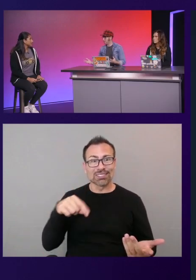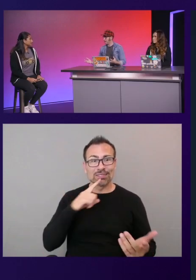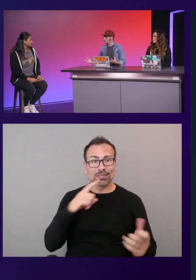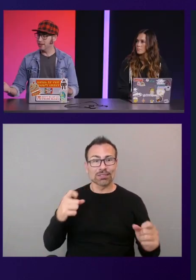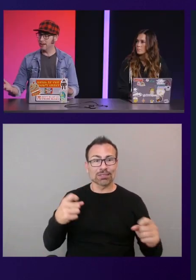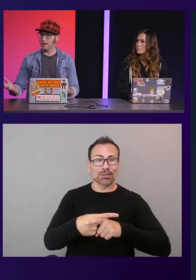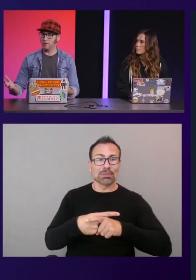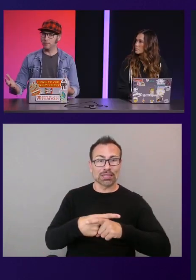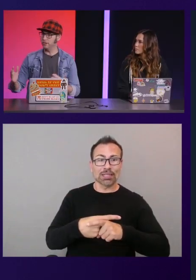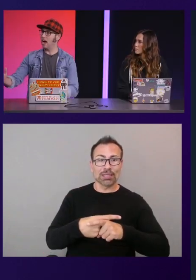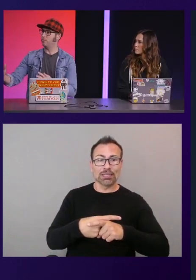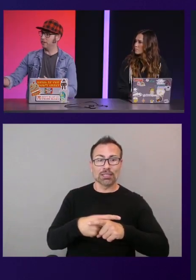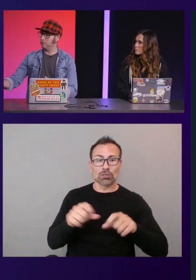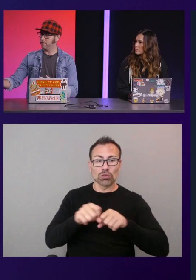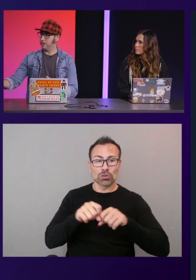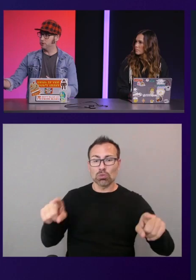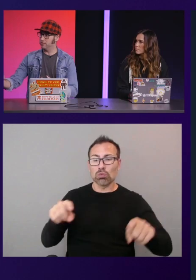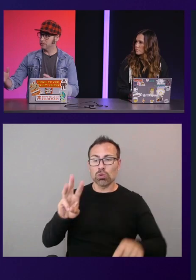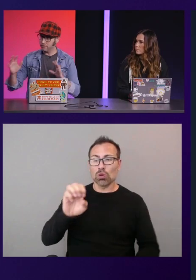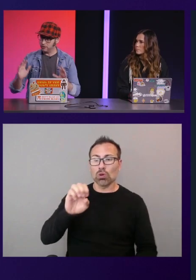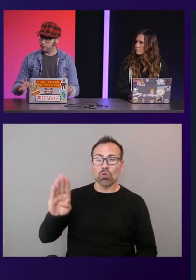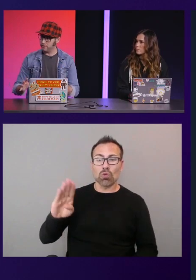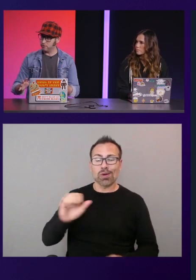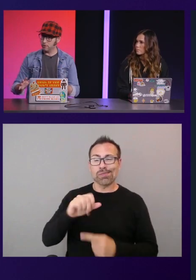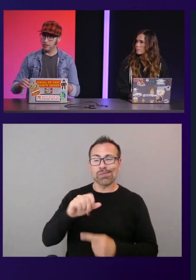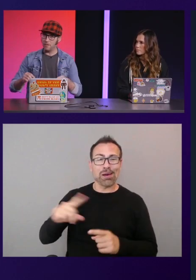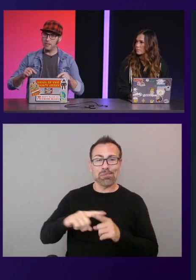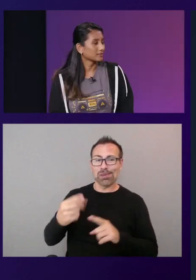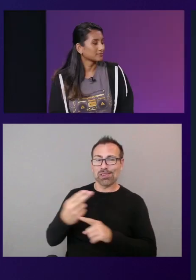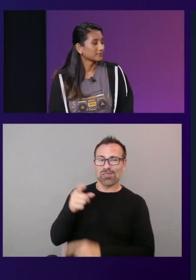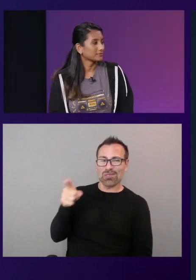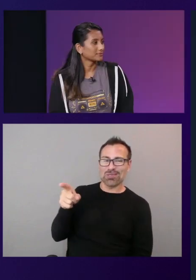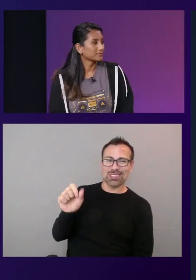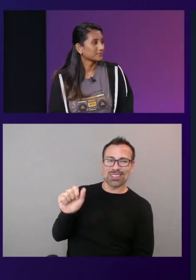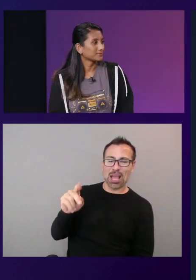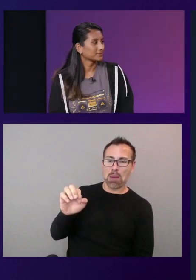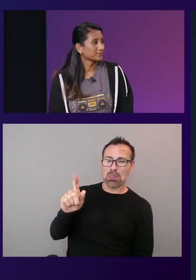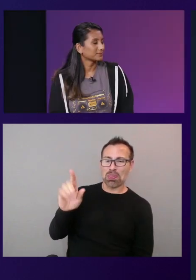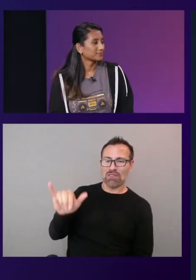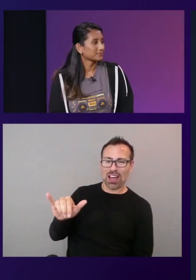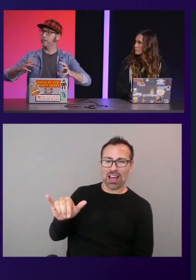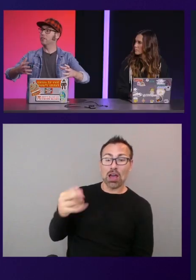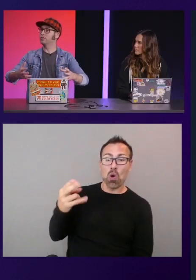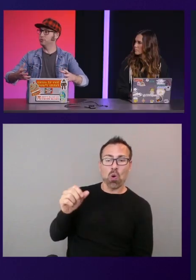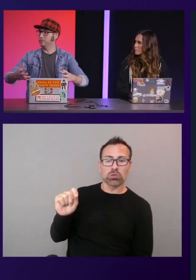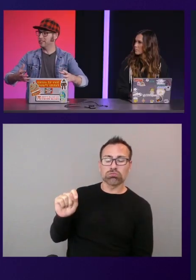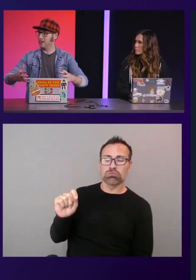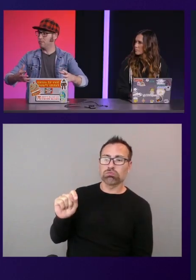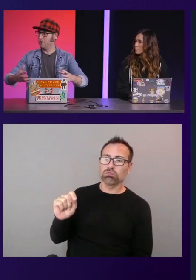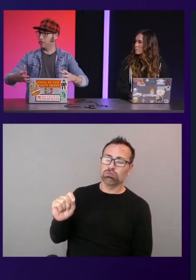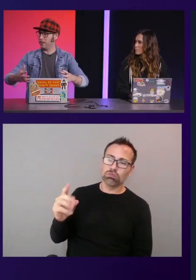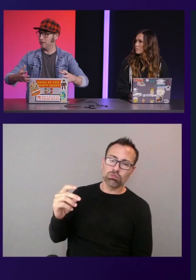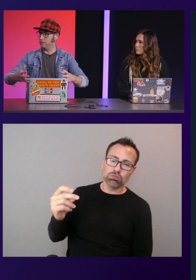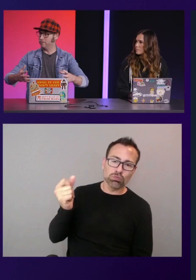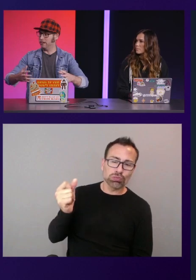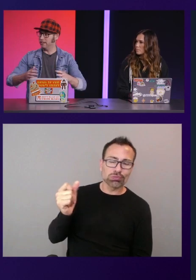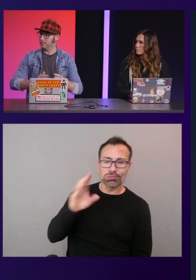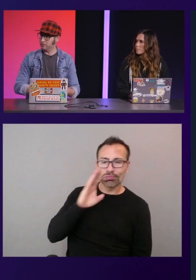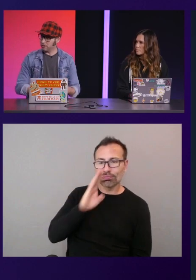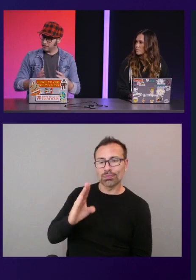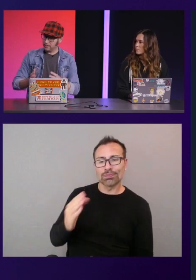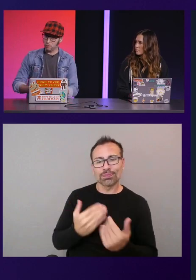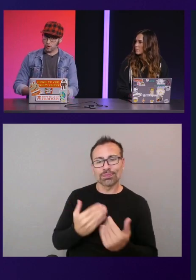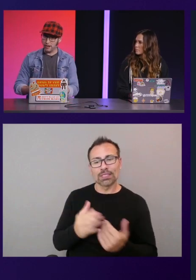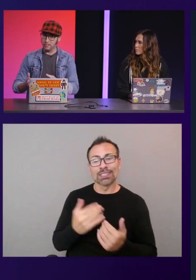deploy a web app, but not with Amplify hosting. It's very straightforward, and then once you discover all the other tools that come with Amplify,